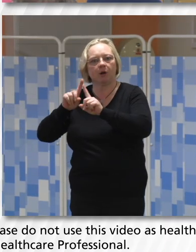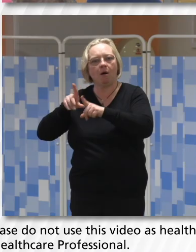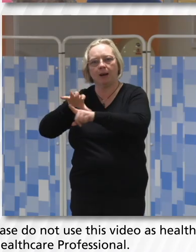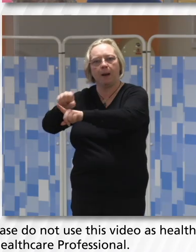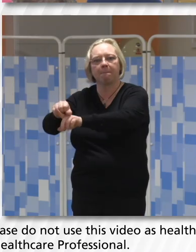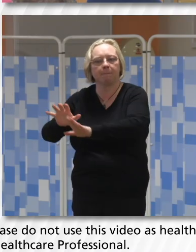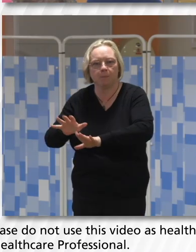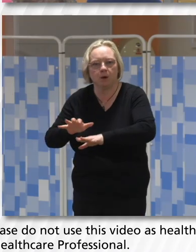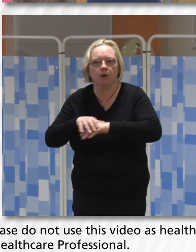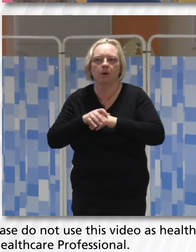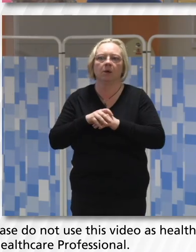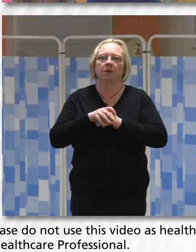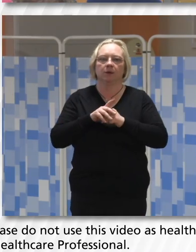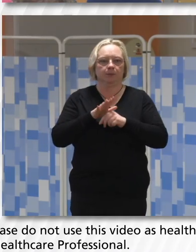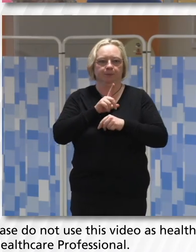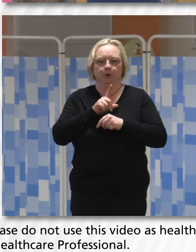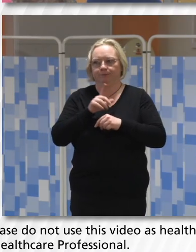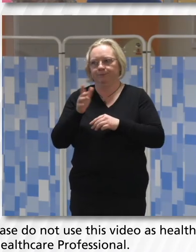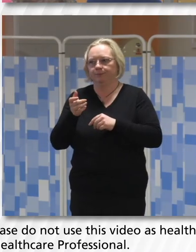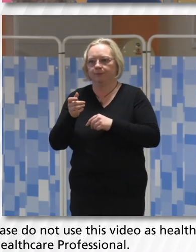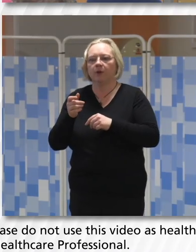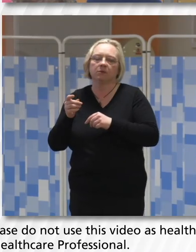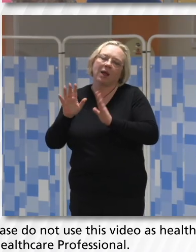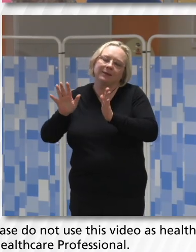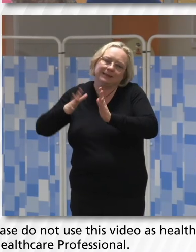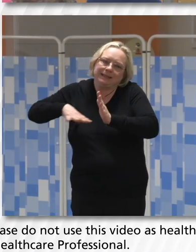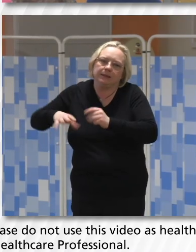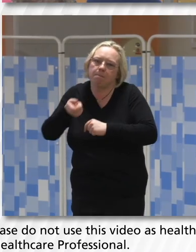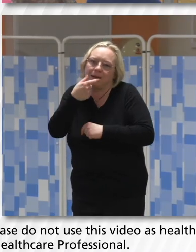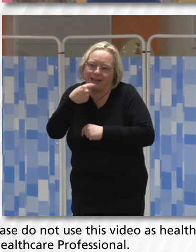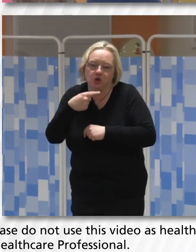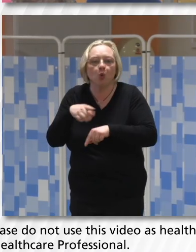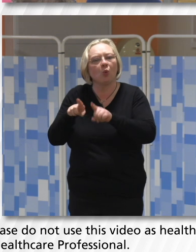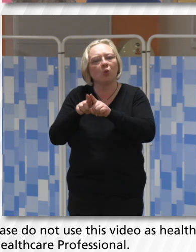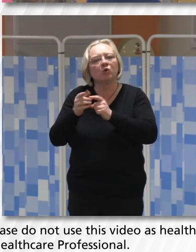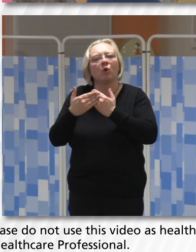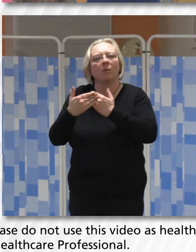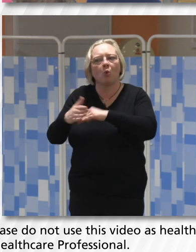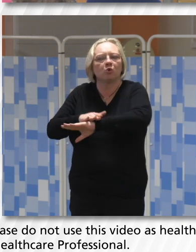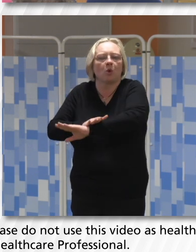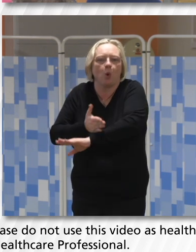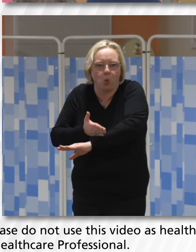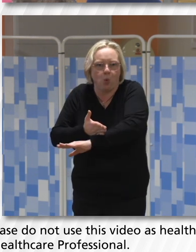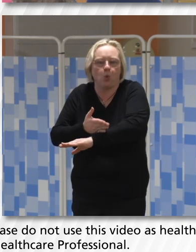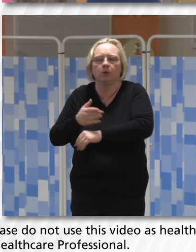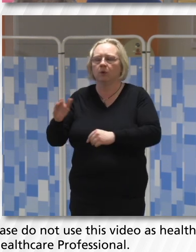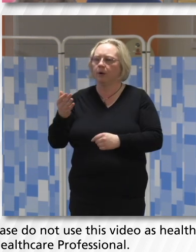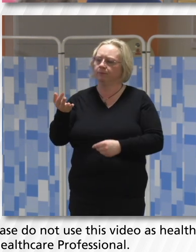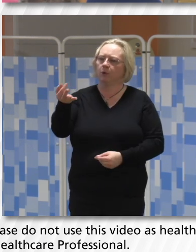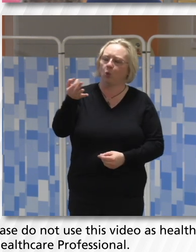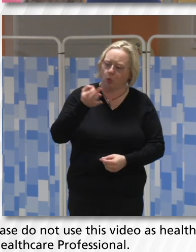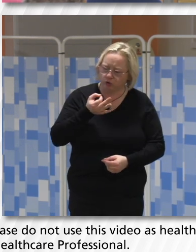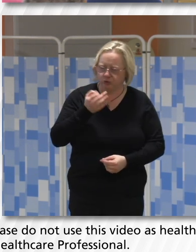more if they're not on their medication. And they need a little bit longer to just process questions